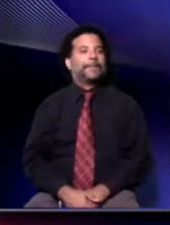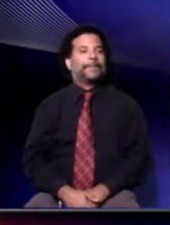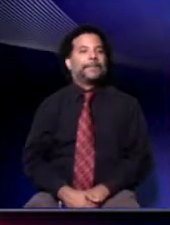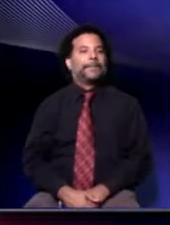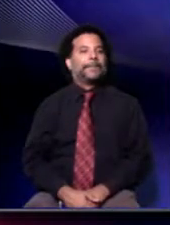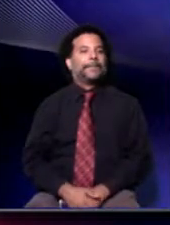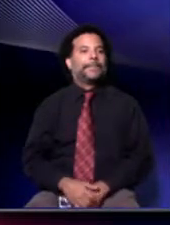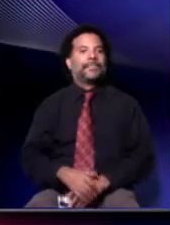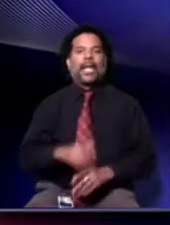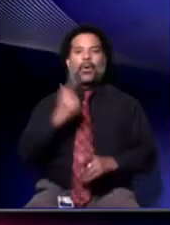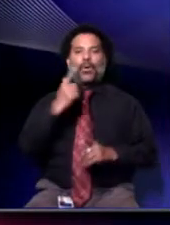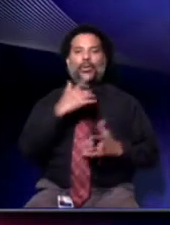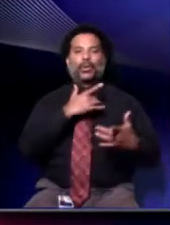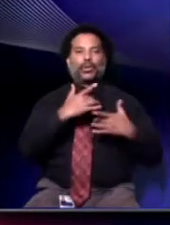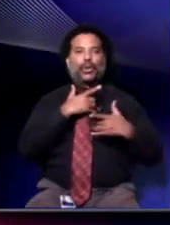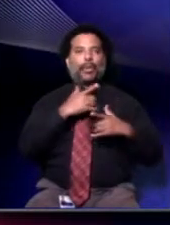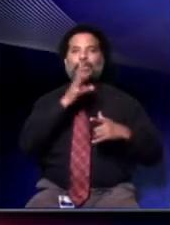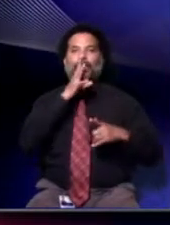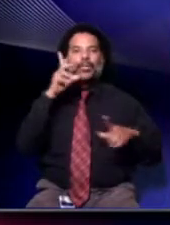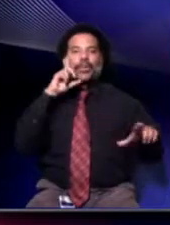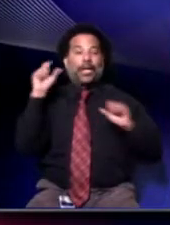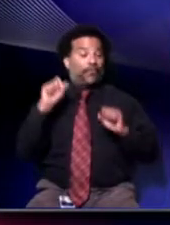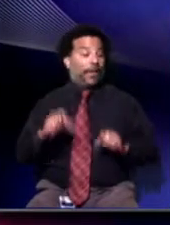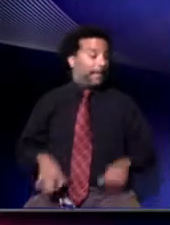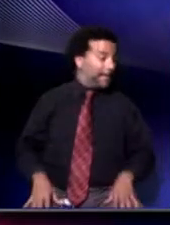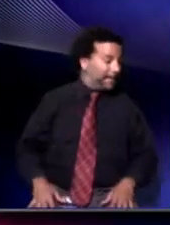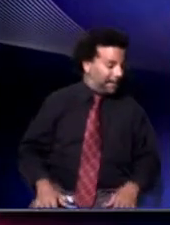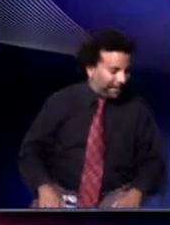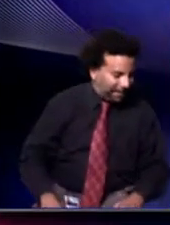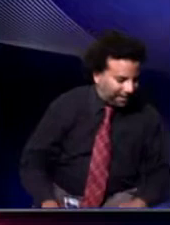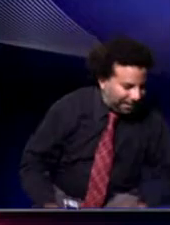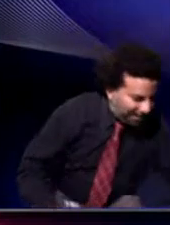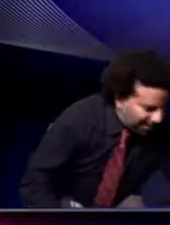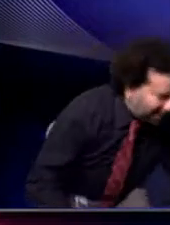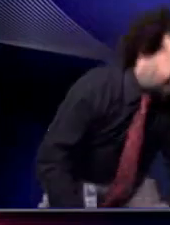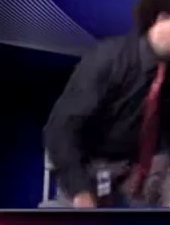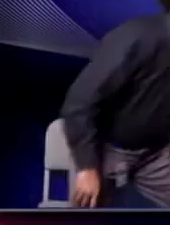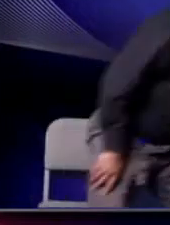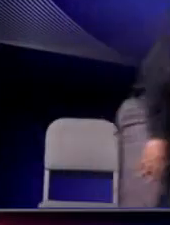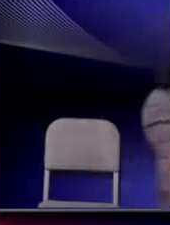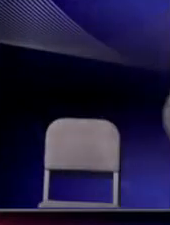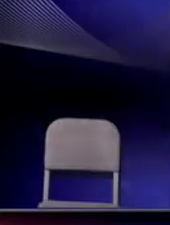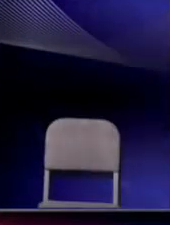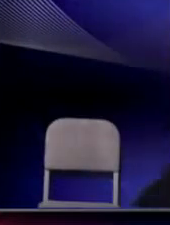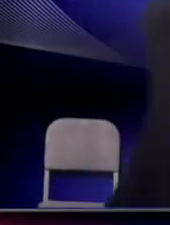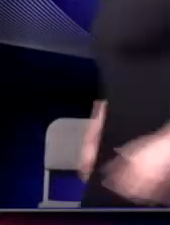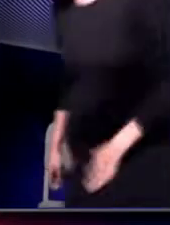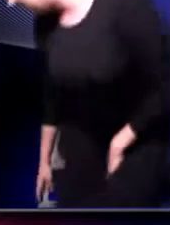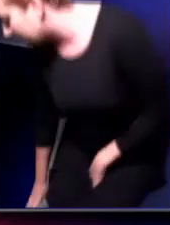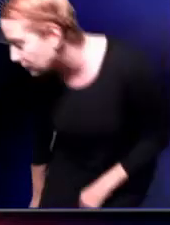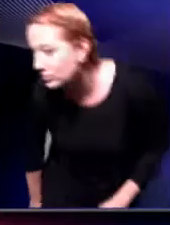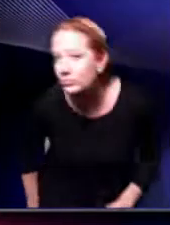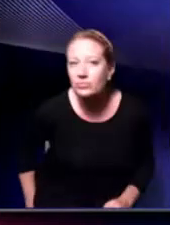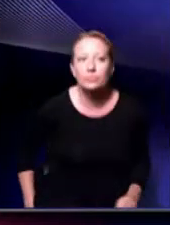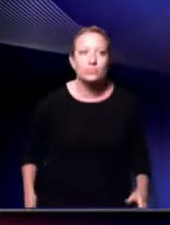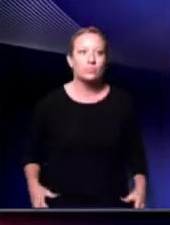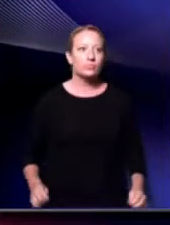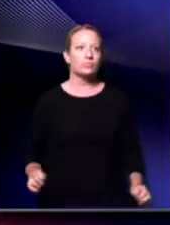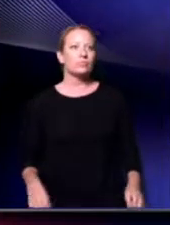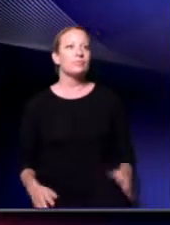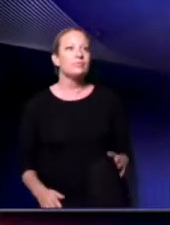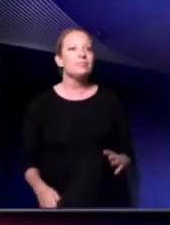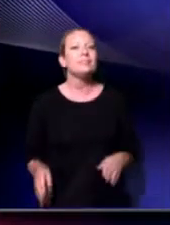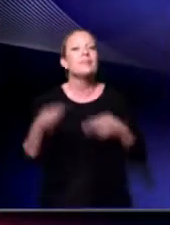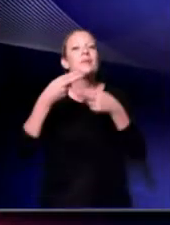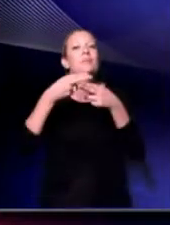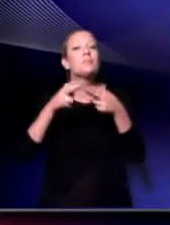I'm always afraid I'll speak too loud. Okay, so the first thing is I just want to briefly mention you